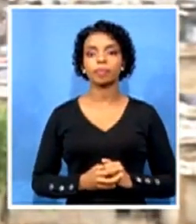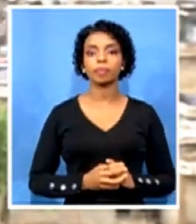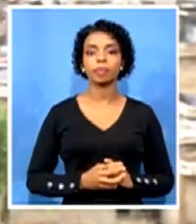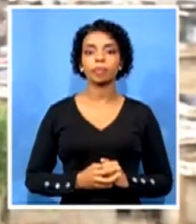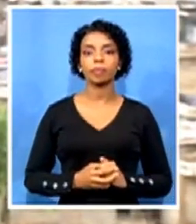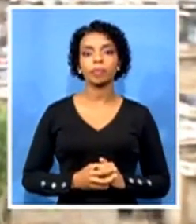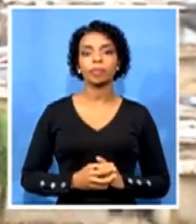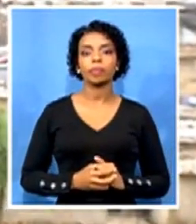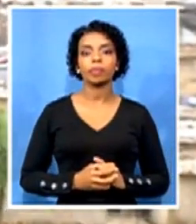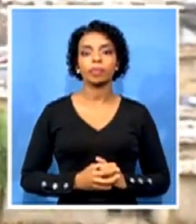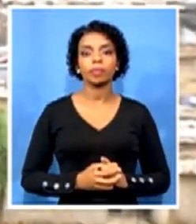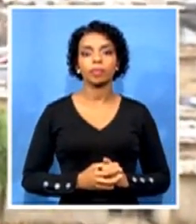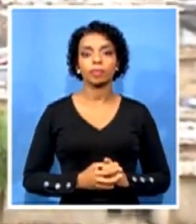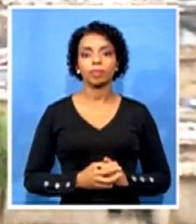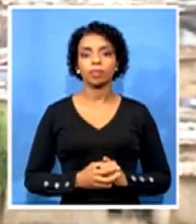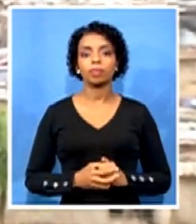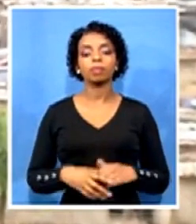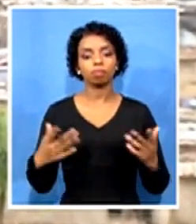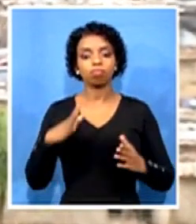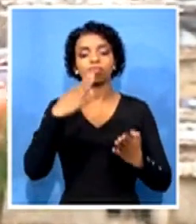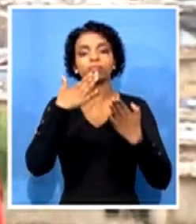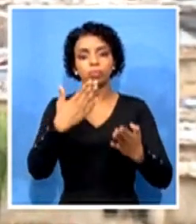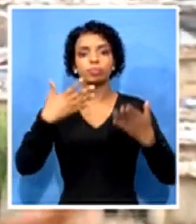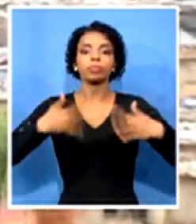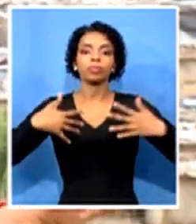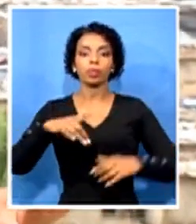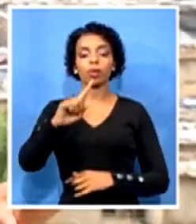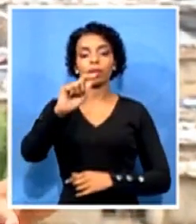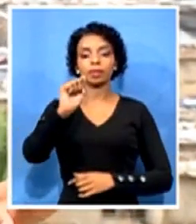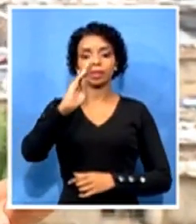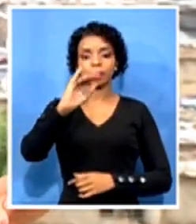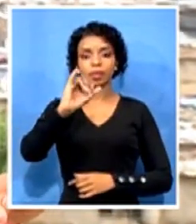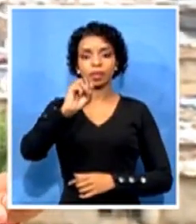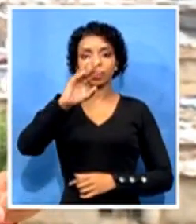Thank you so much, Tabiso. You're quite right. We definitely heard Azwi as he was giving